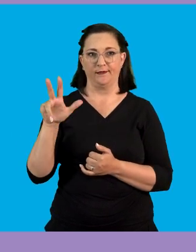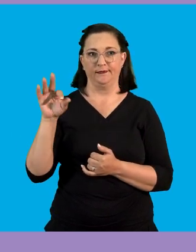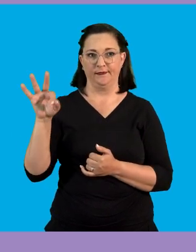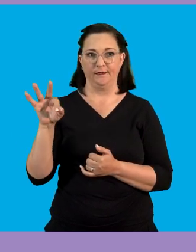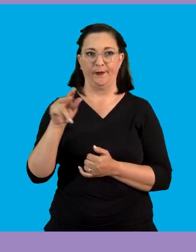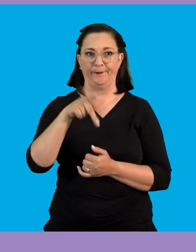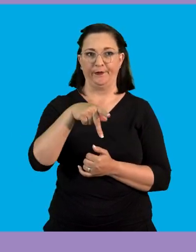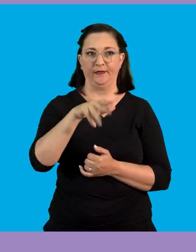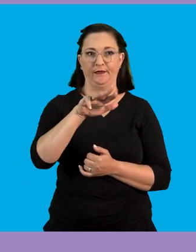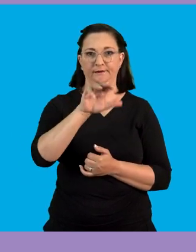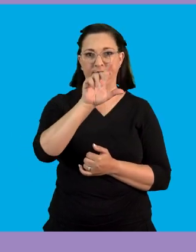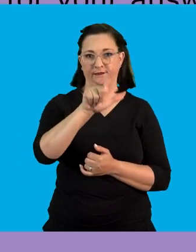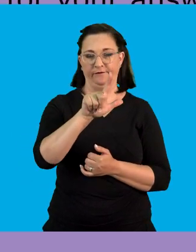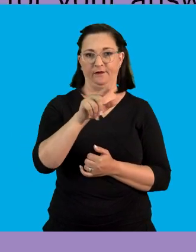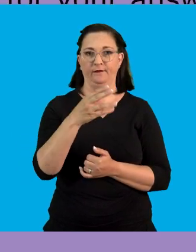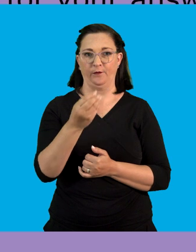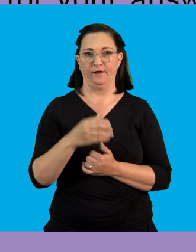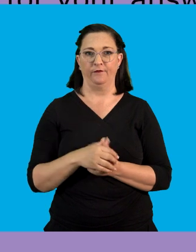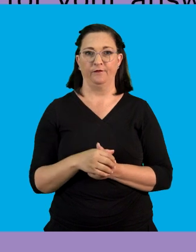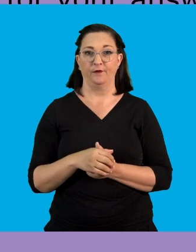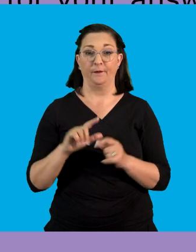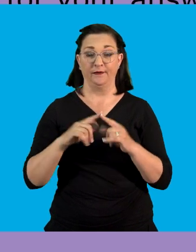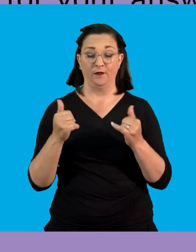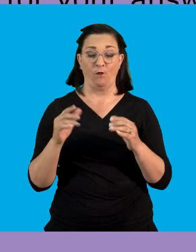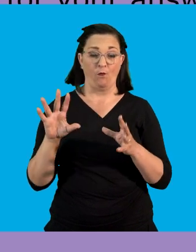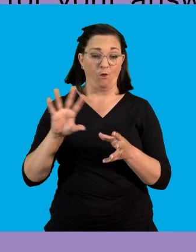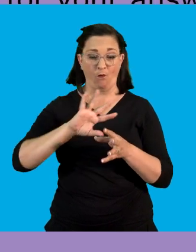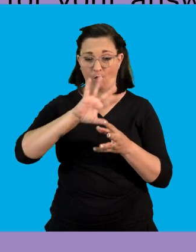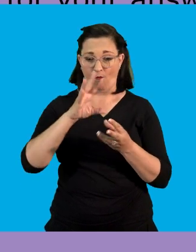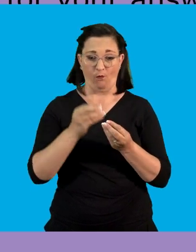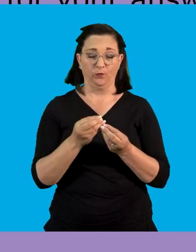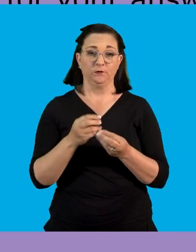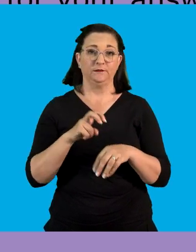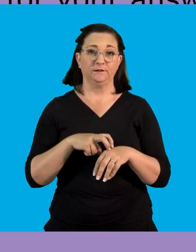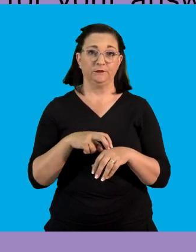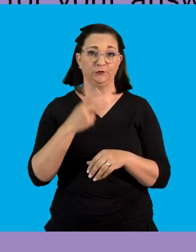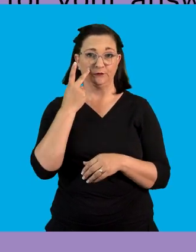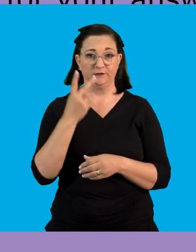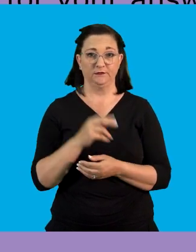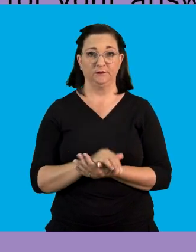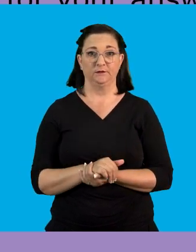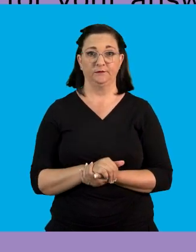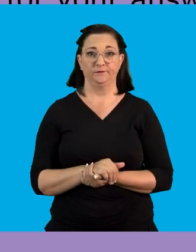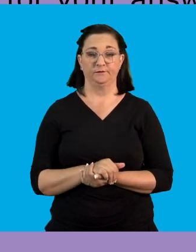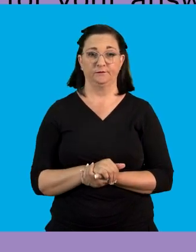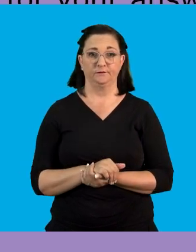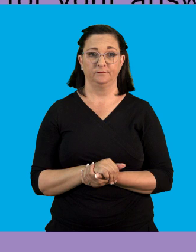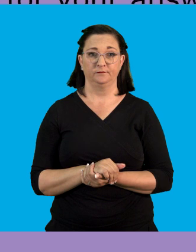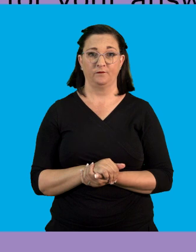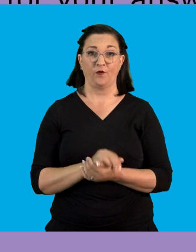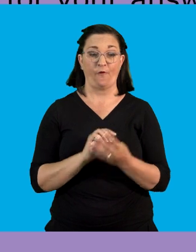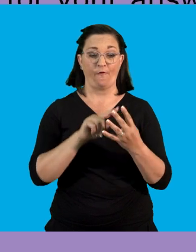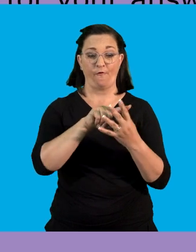83 degrees. And we are asked to determine the sum of all the angles. That means we are now to